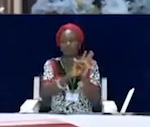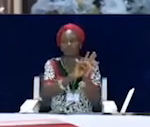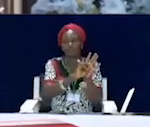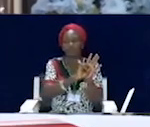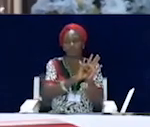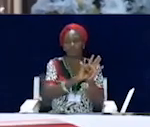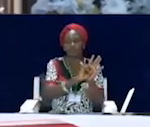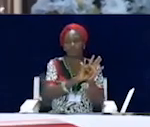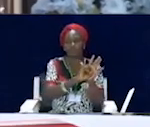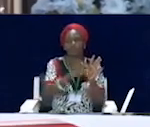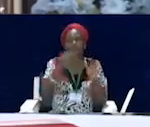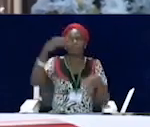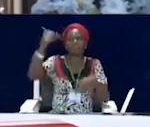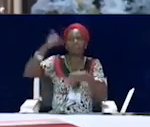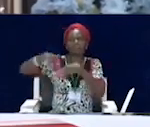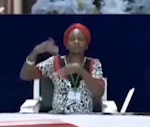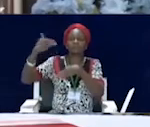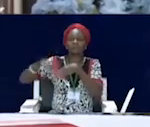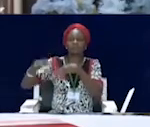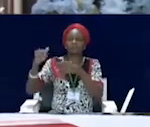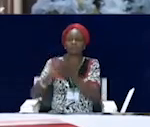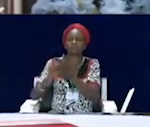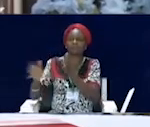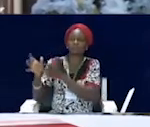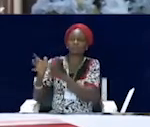the bread that Jesus touched